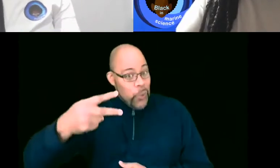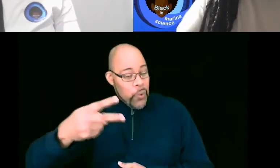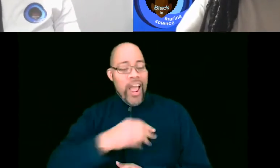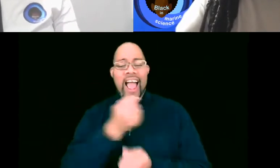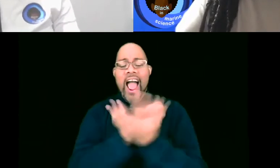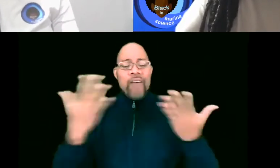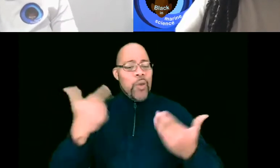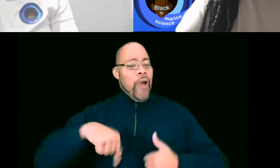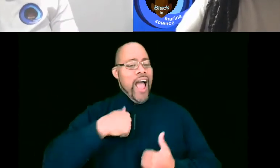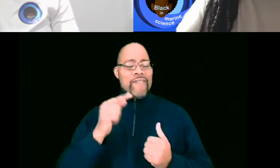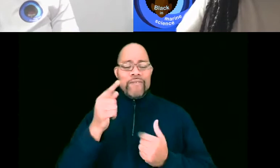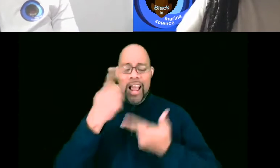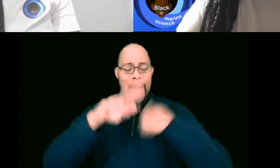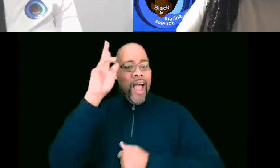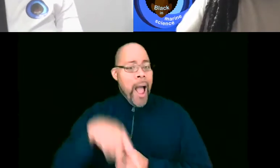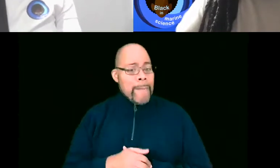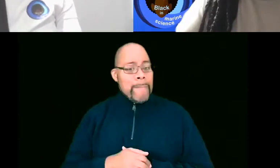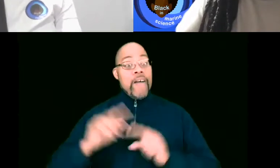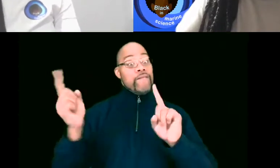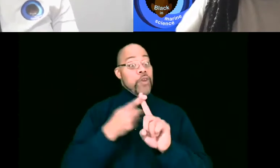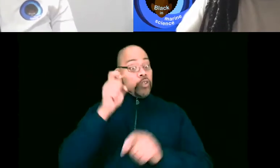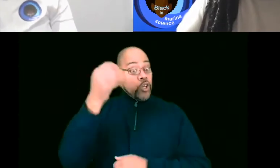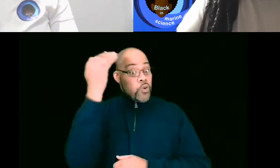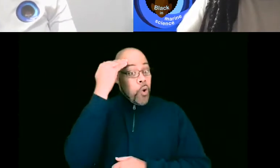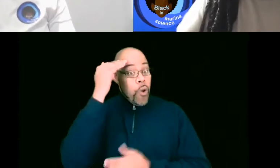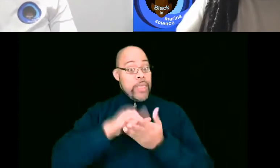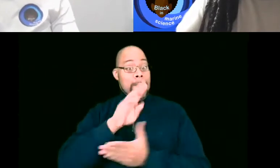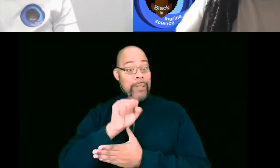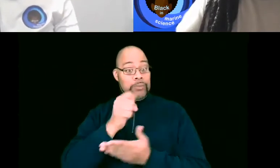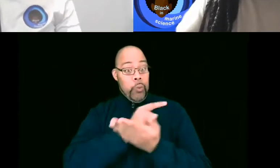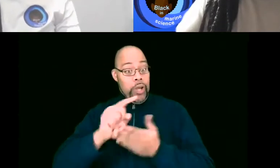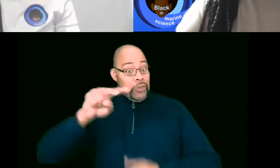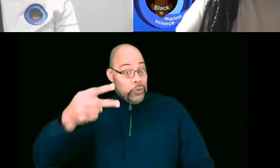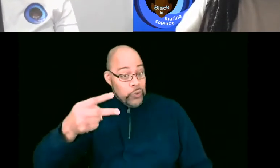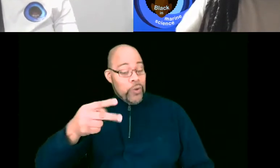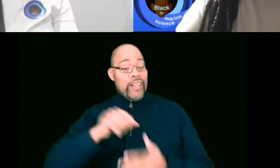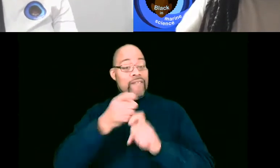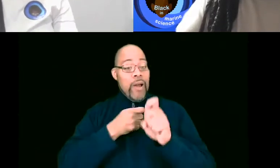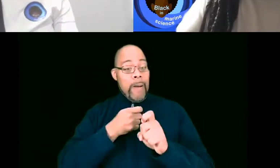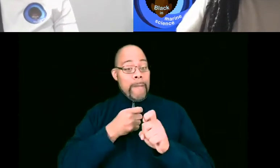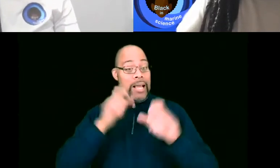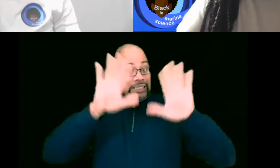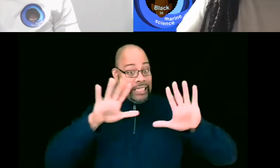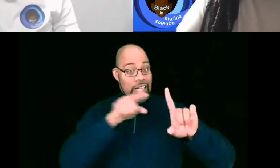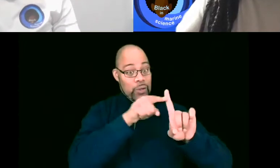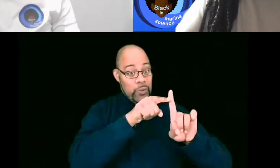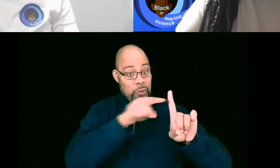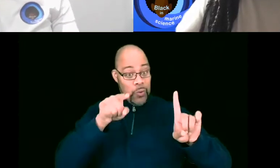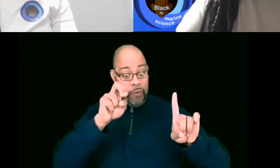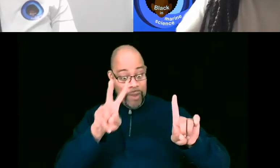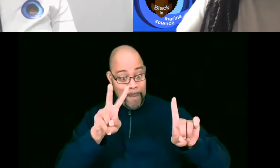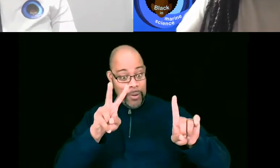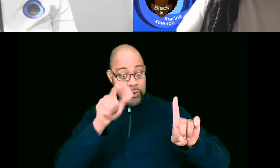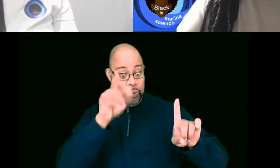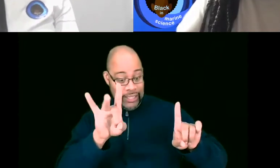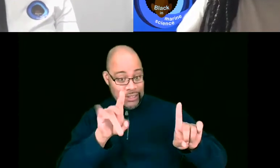everything that we have coming up. First thing you need to know is that BIMS Week 2 is from Sunday, November